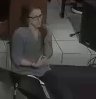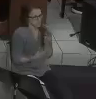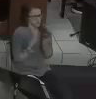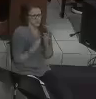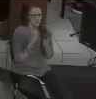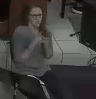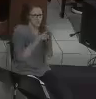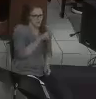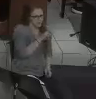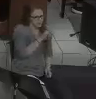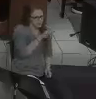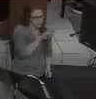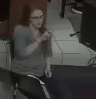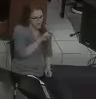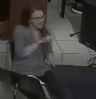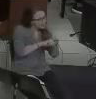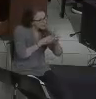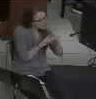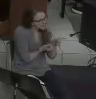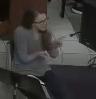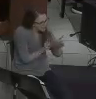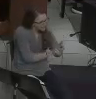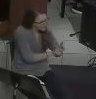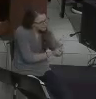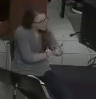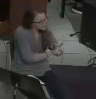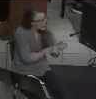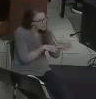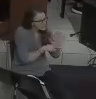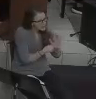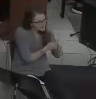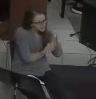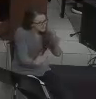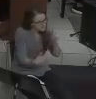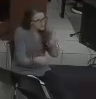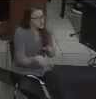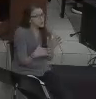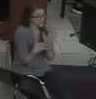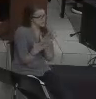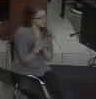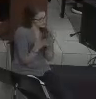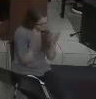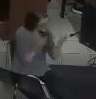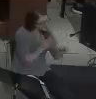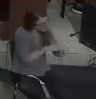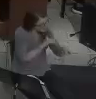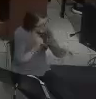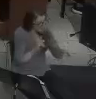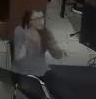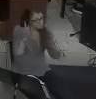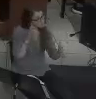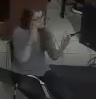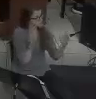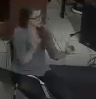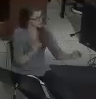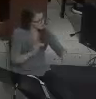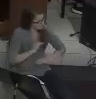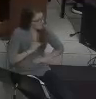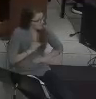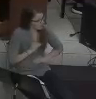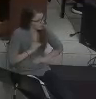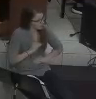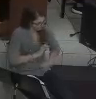divine companion that's alongside us. When Jesus extends a call, he expects us to fulfill that call, yet not by